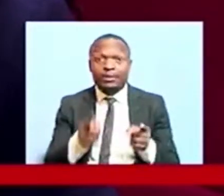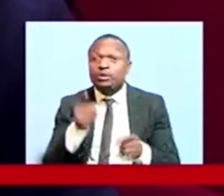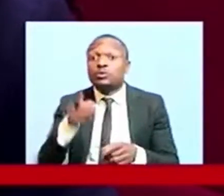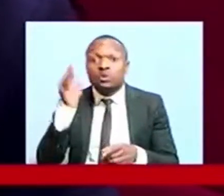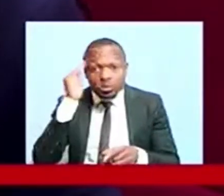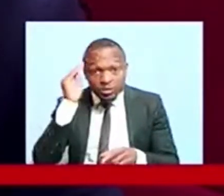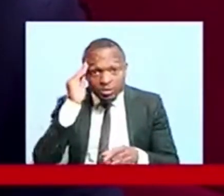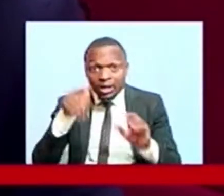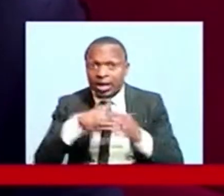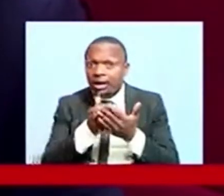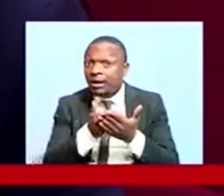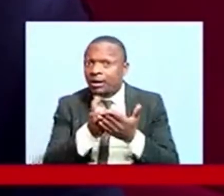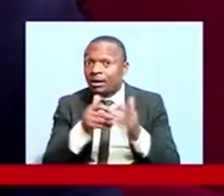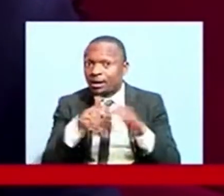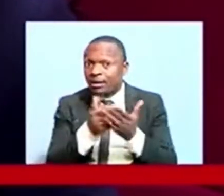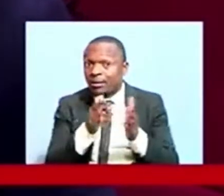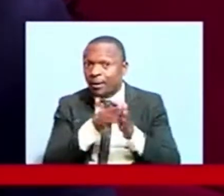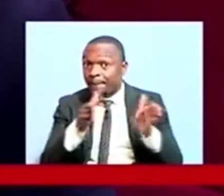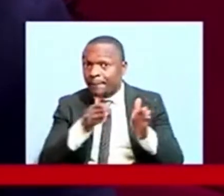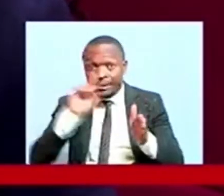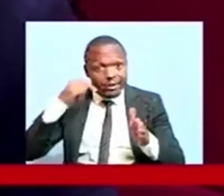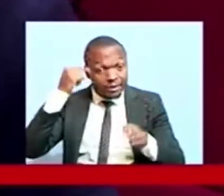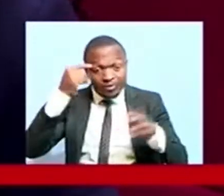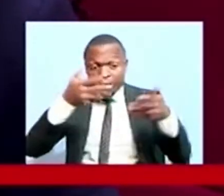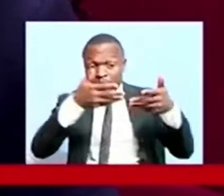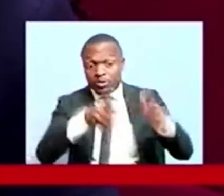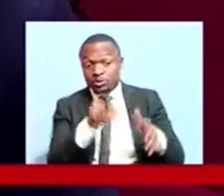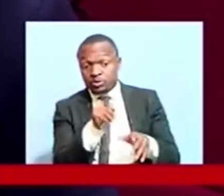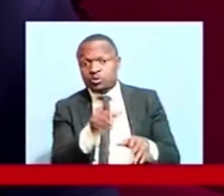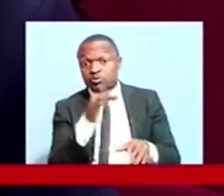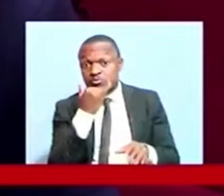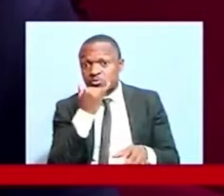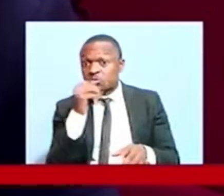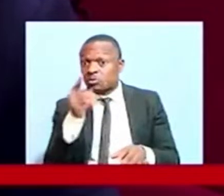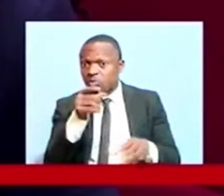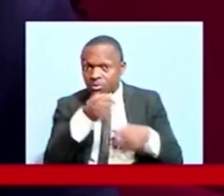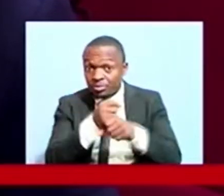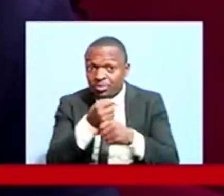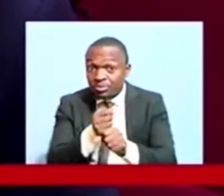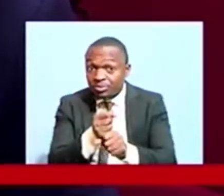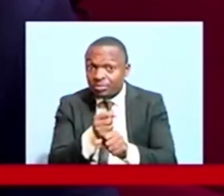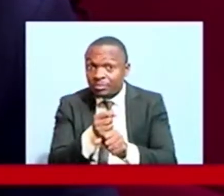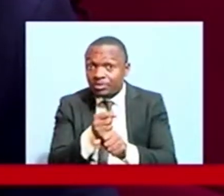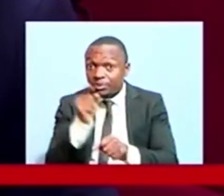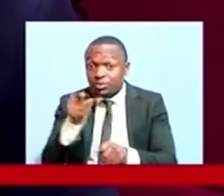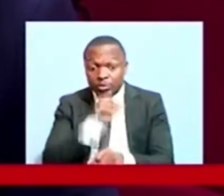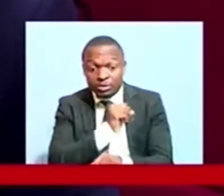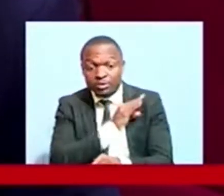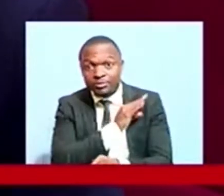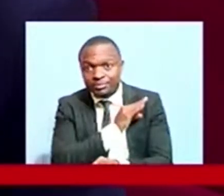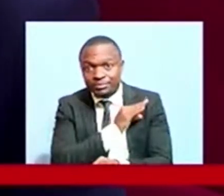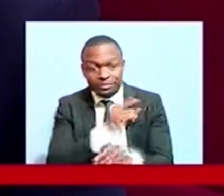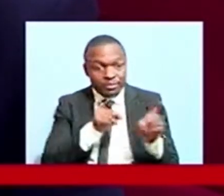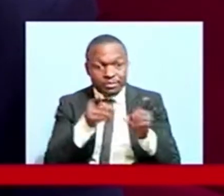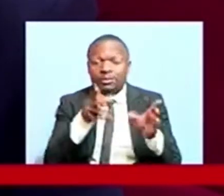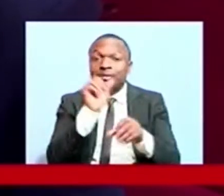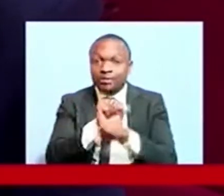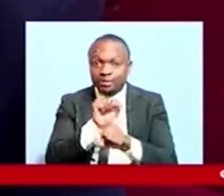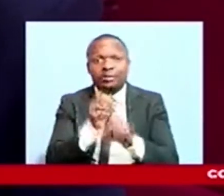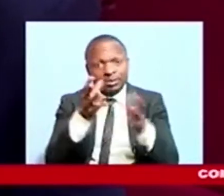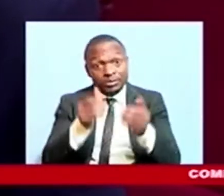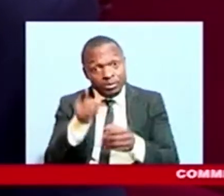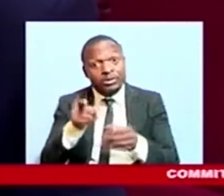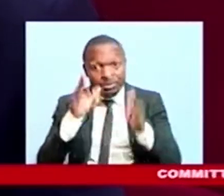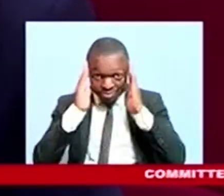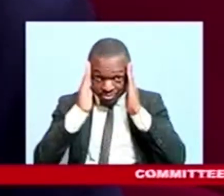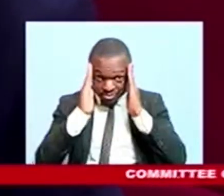the government is losing in those errors that you are making as officers. Director of Works, we want you to pay